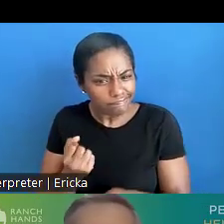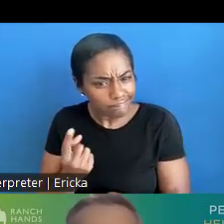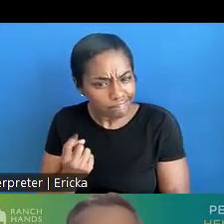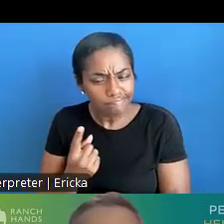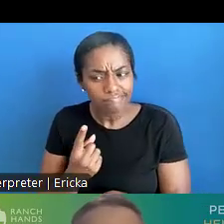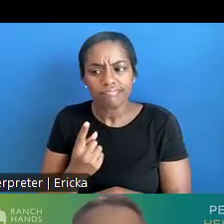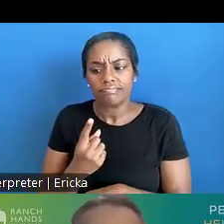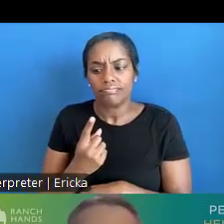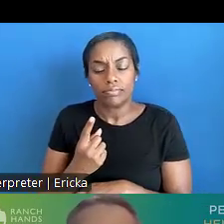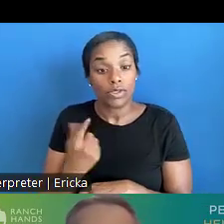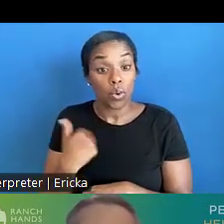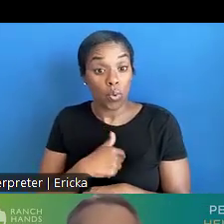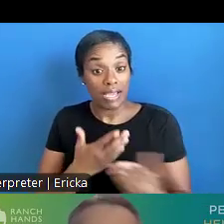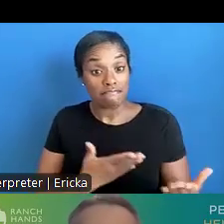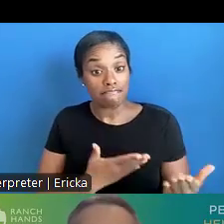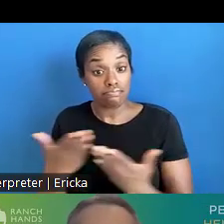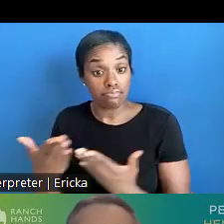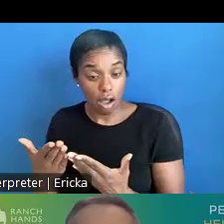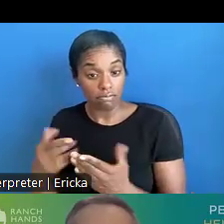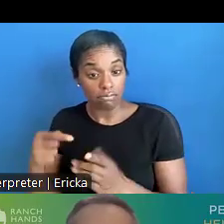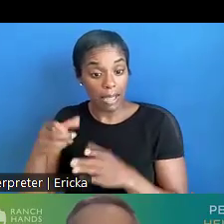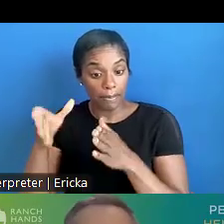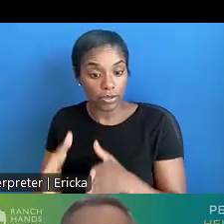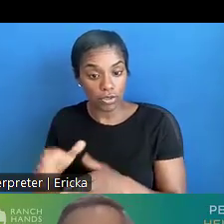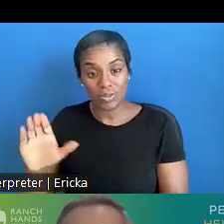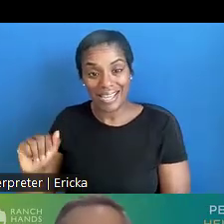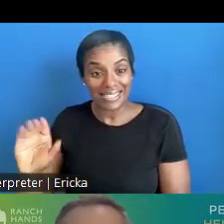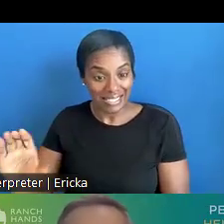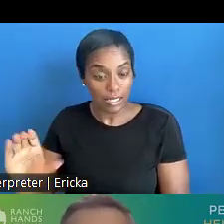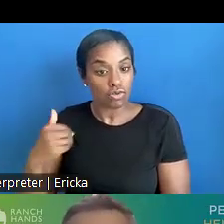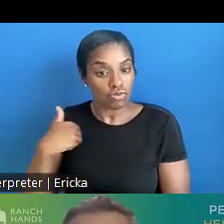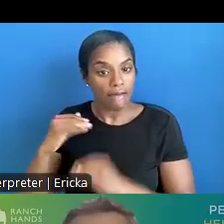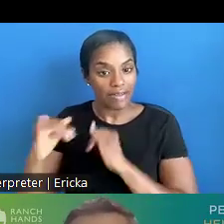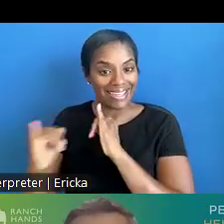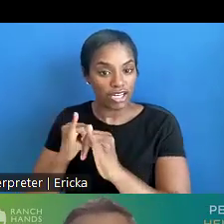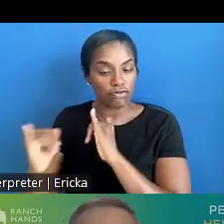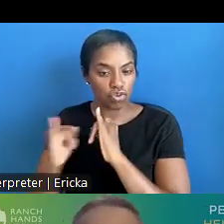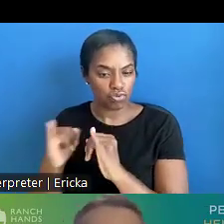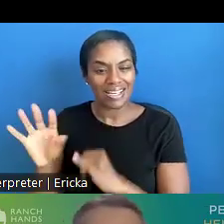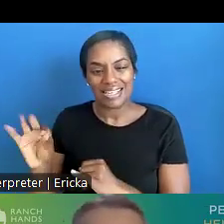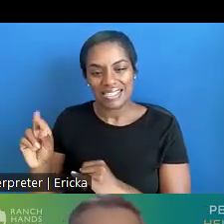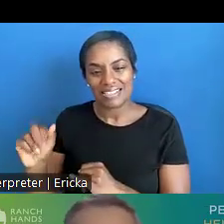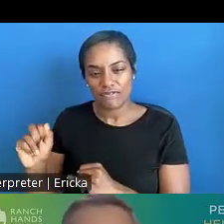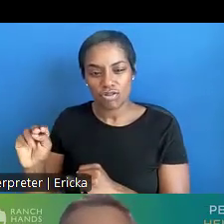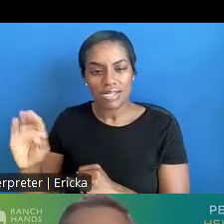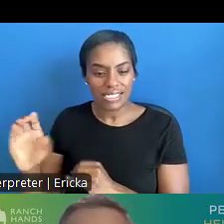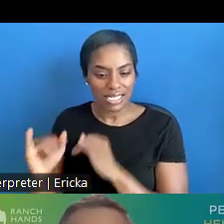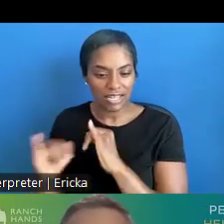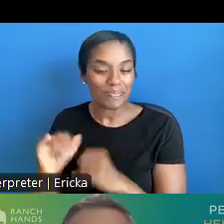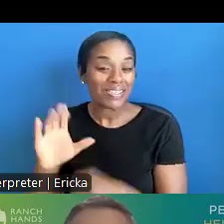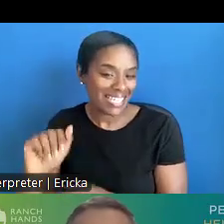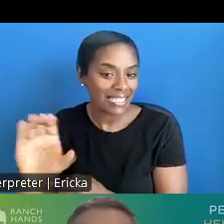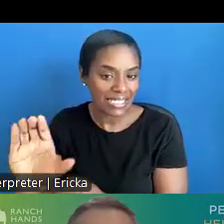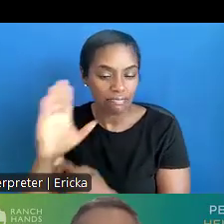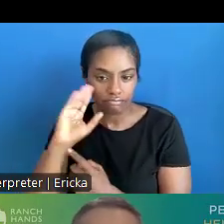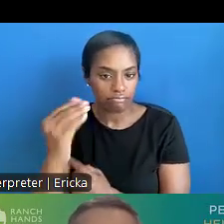up taking him to the CAC so that he could have a forensic interview like you would with a child. And so CAC, by the way, I don't know if the terms are the same in Maryland,